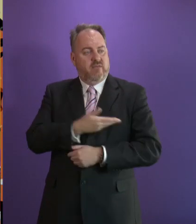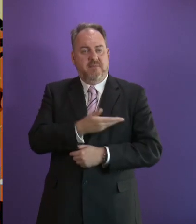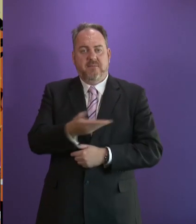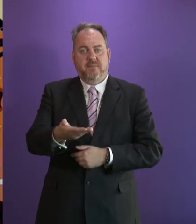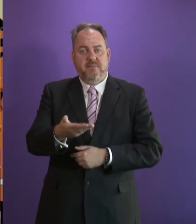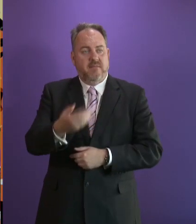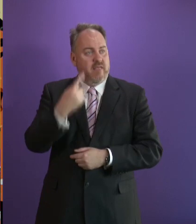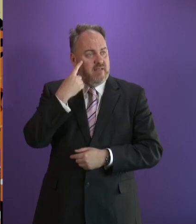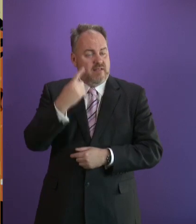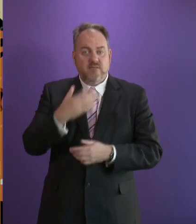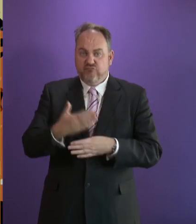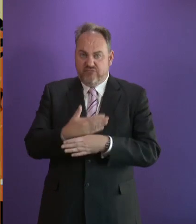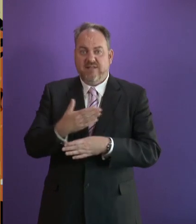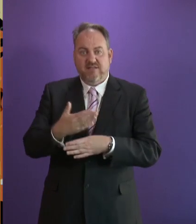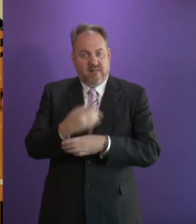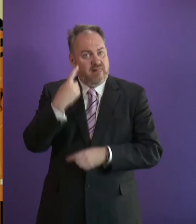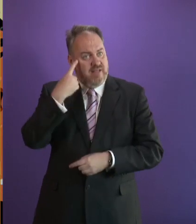idea.